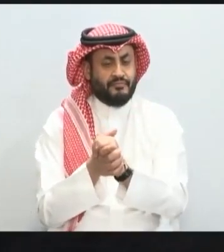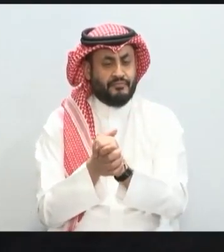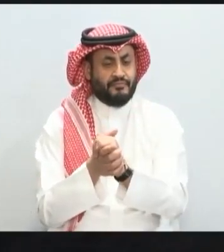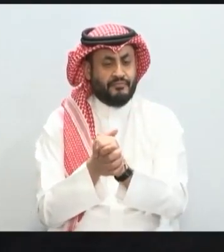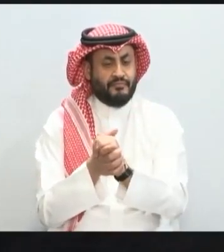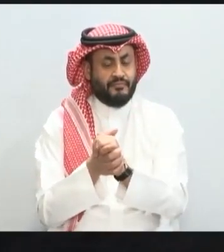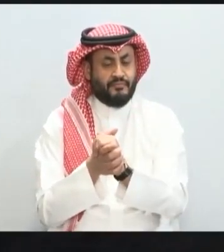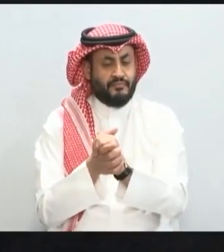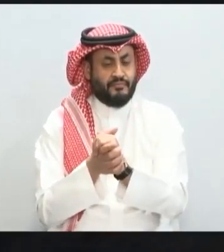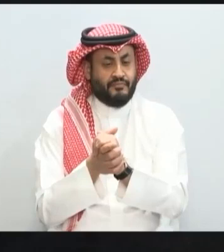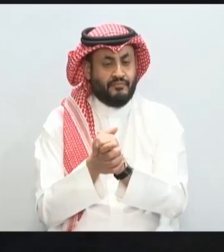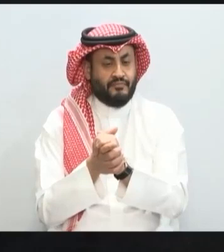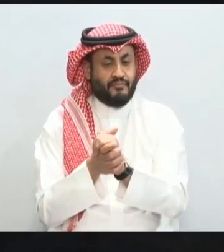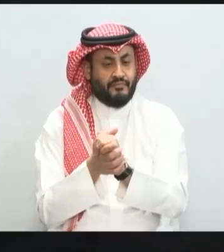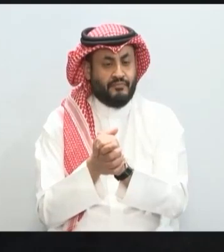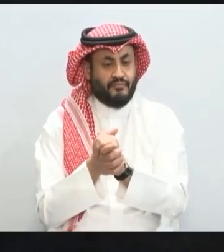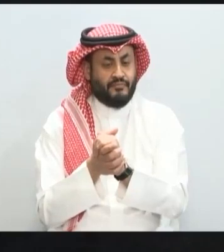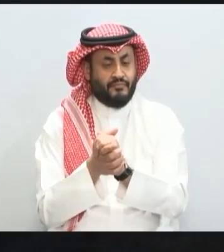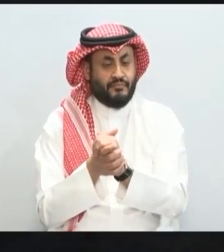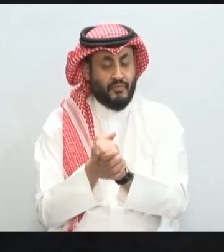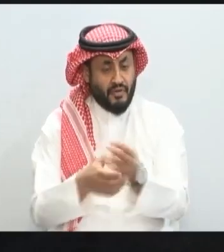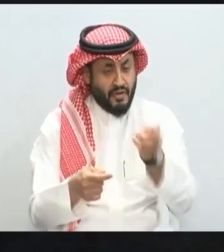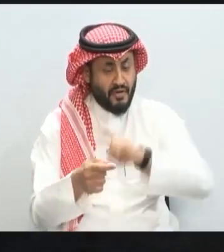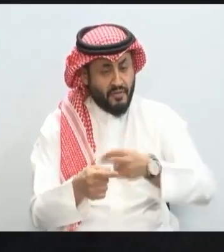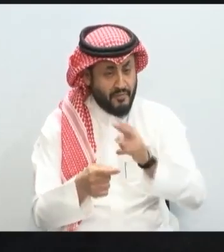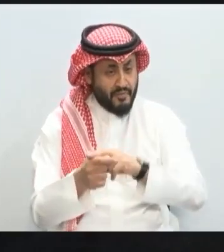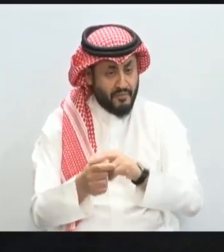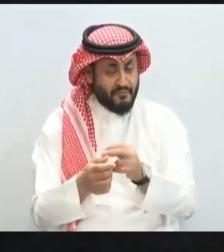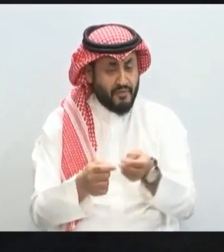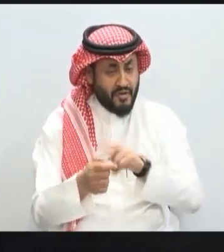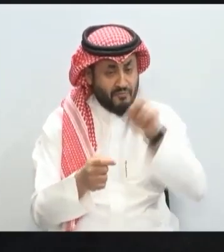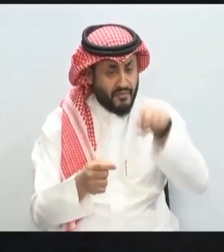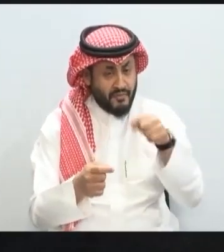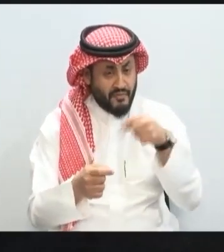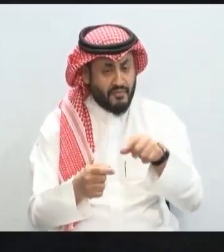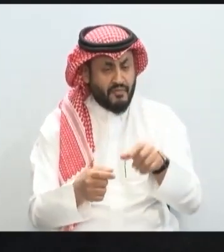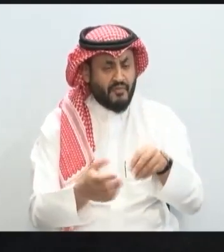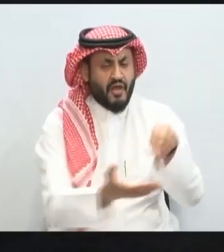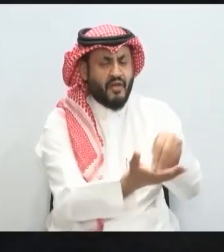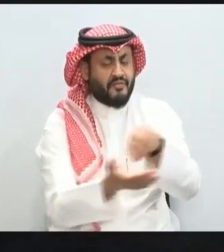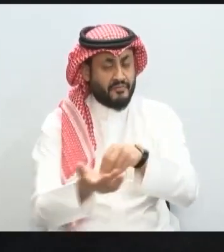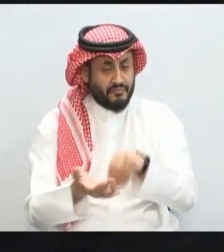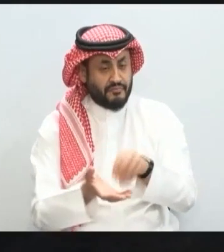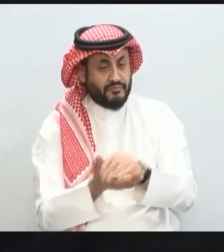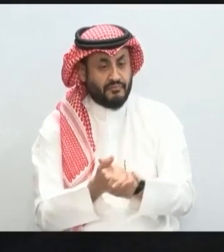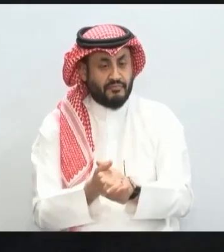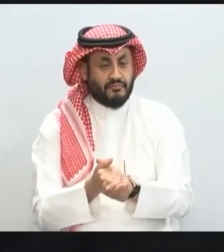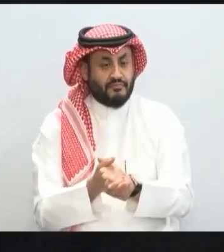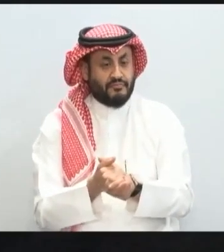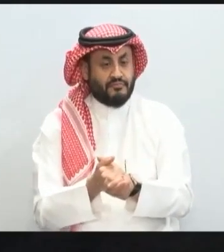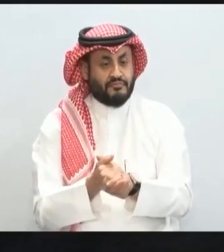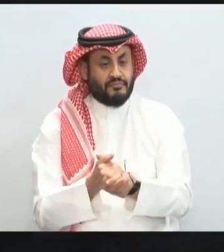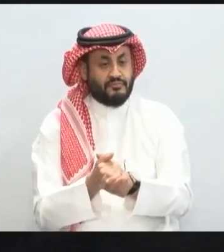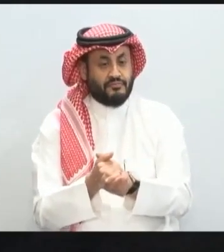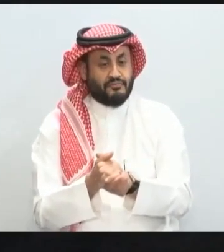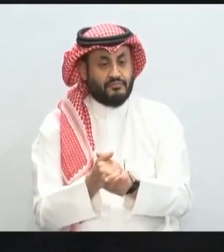So it means that you can find this every day, in every place. Yes, so